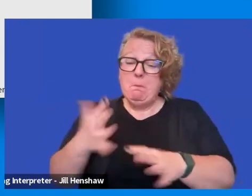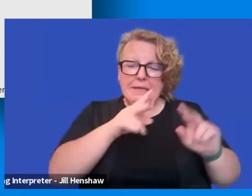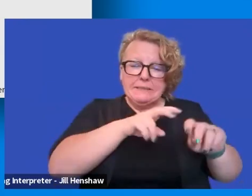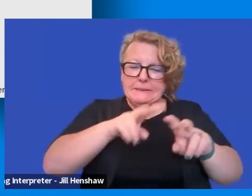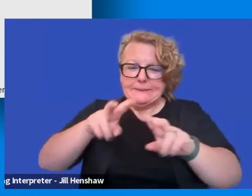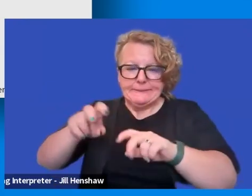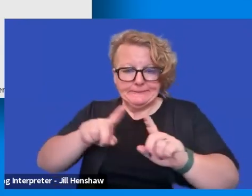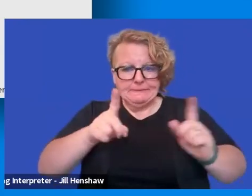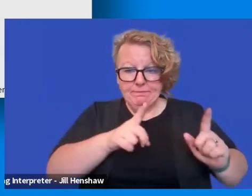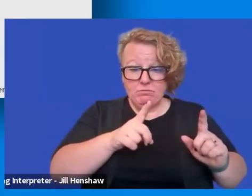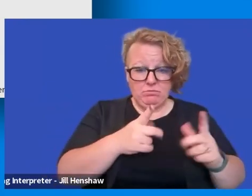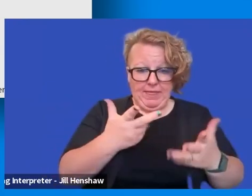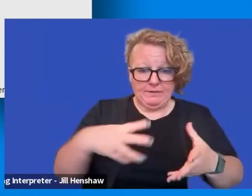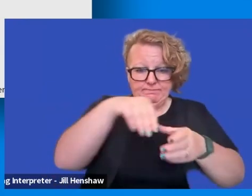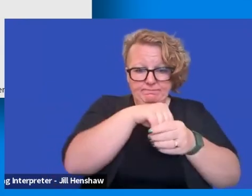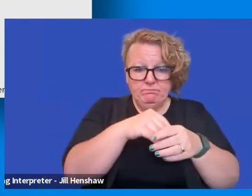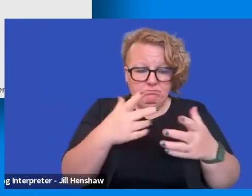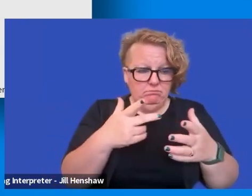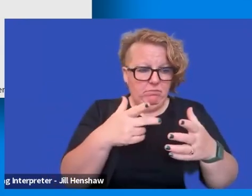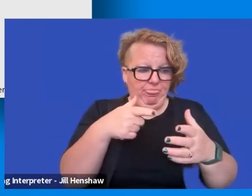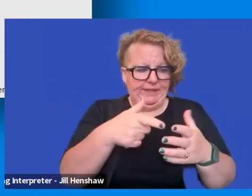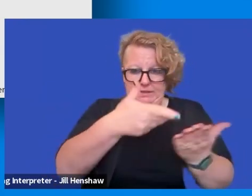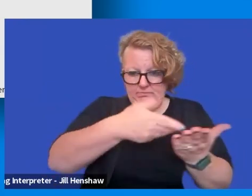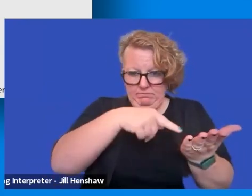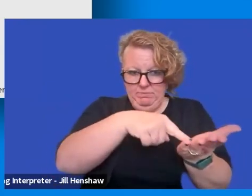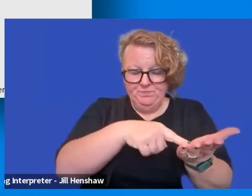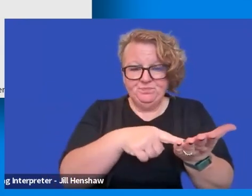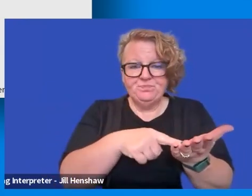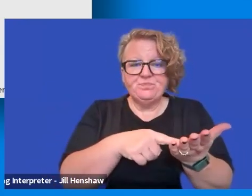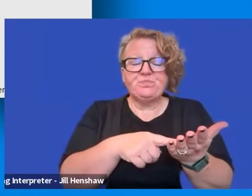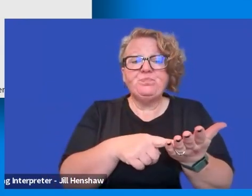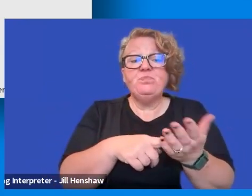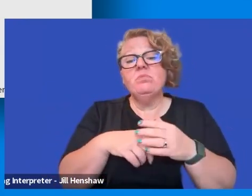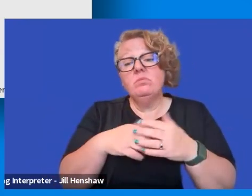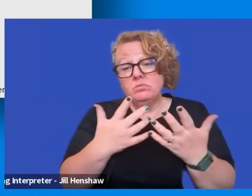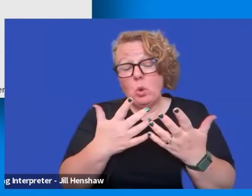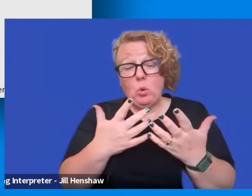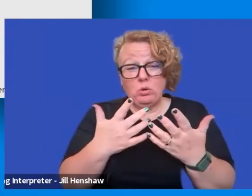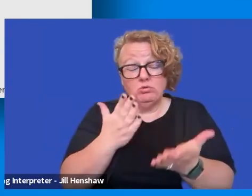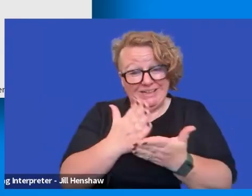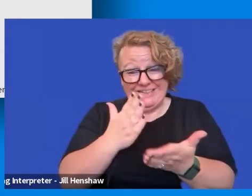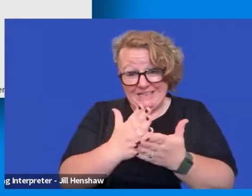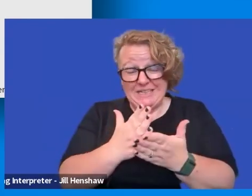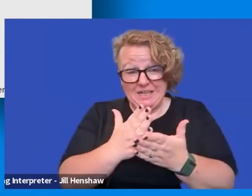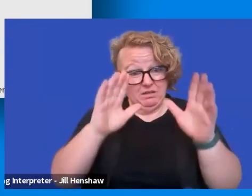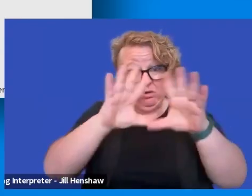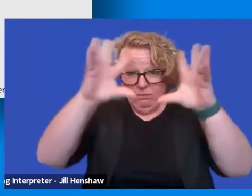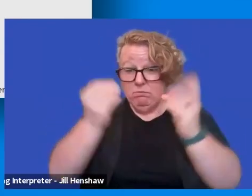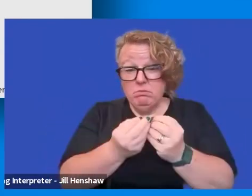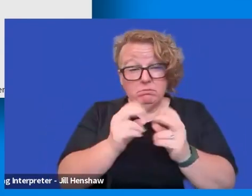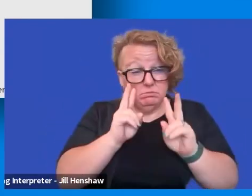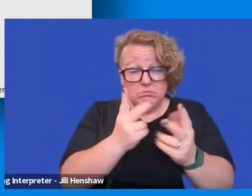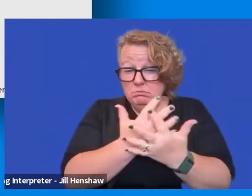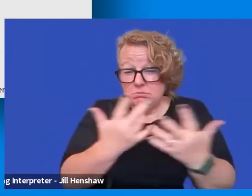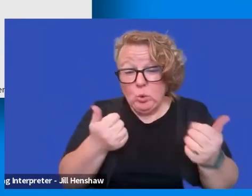that comprise the guide. What I would point out as an overriding and concluding remark is that we saw lots of good practice from